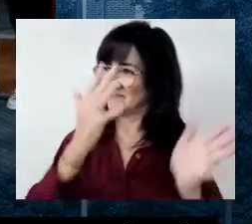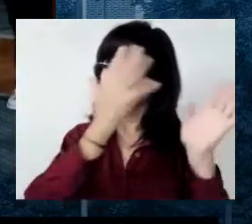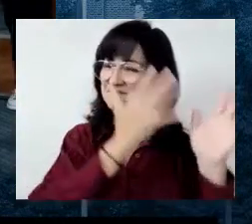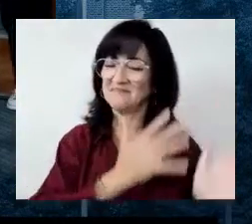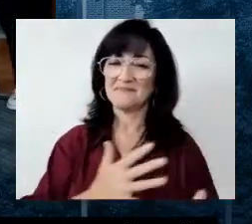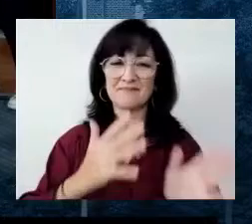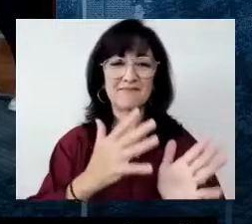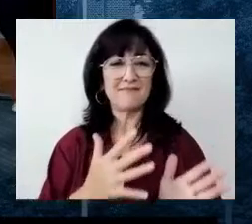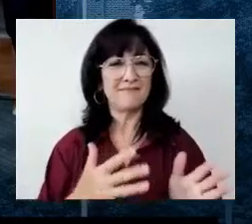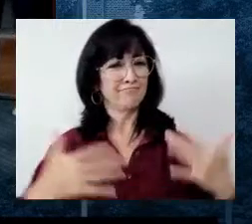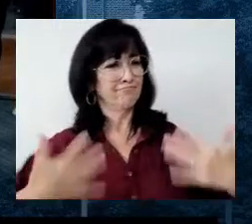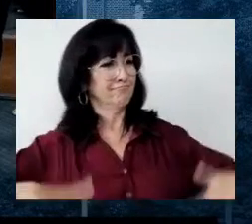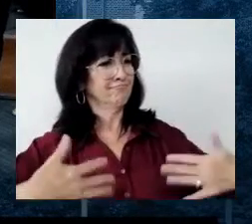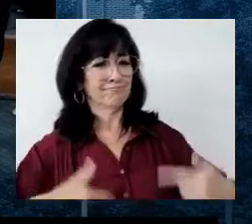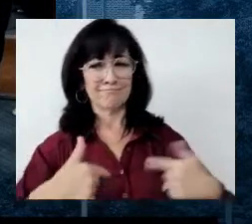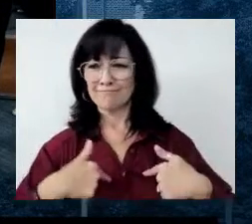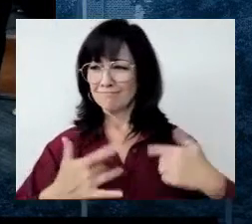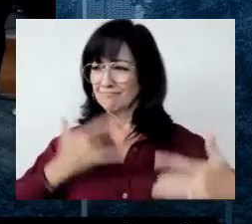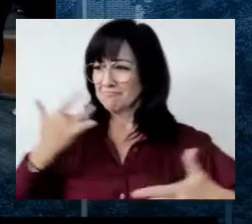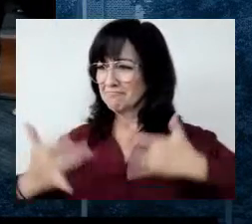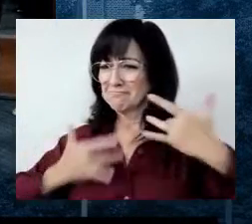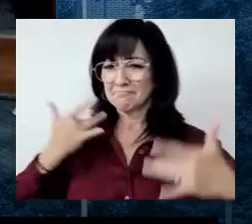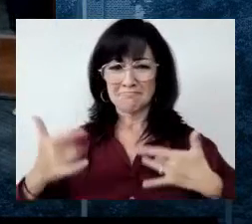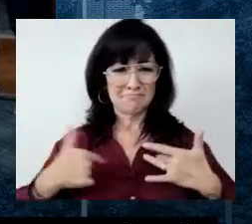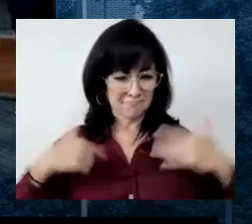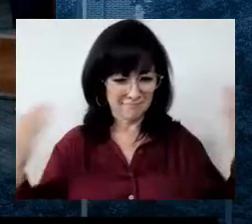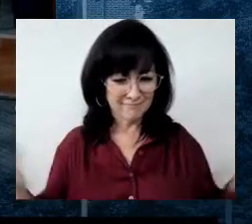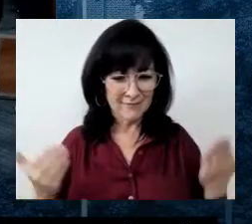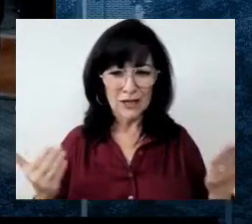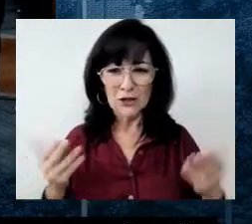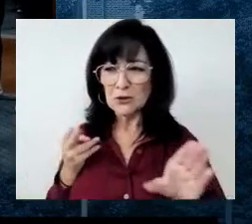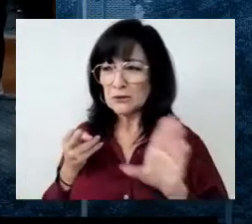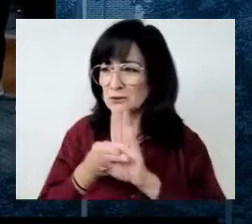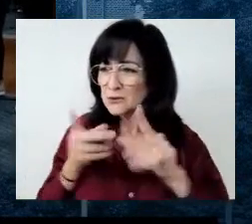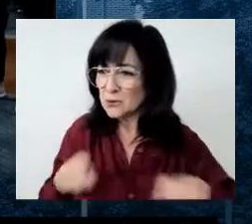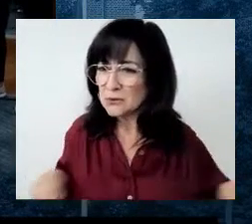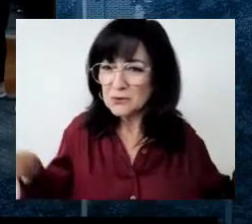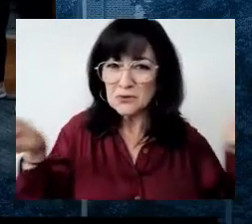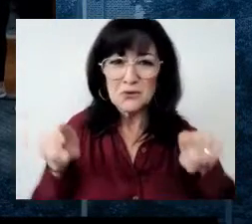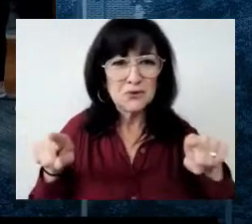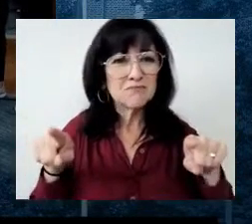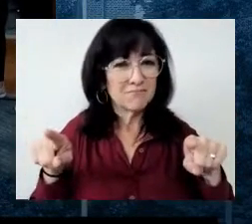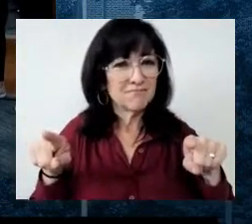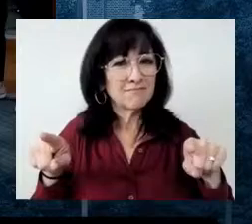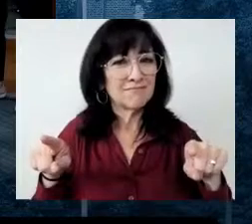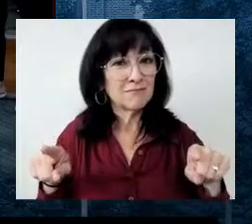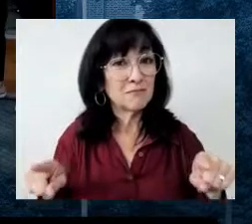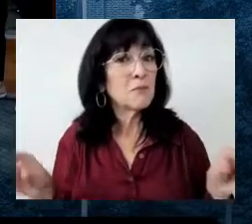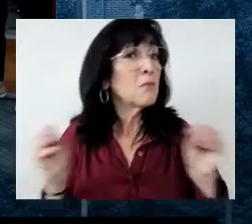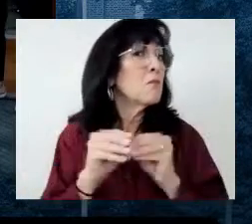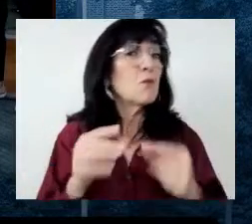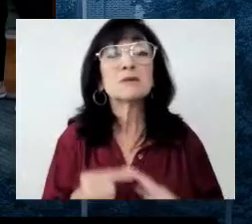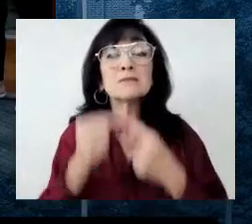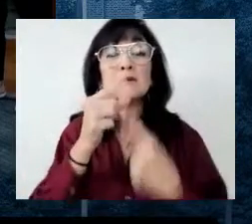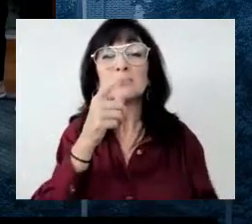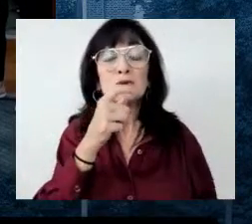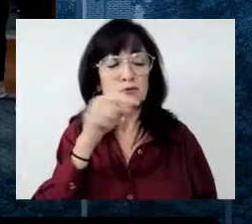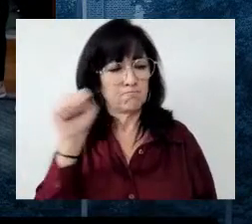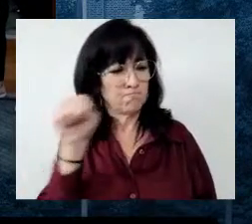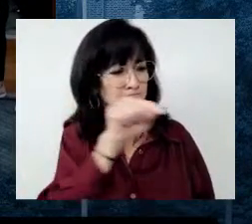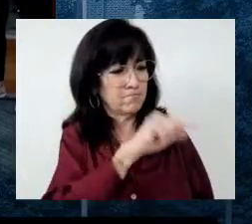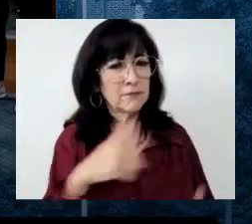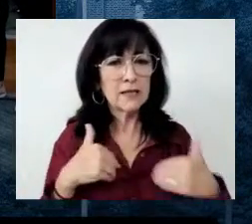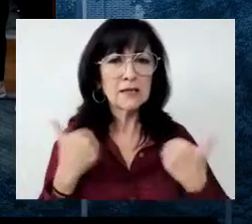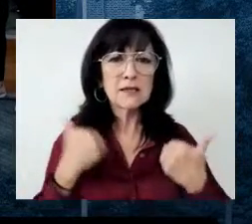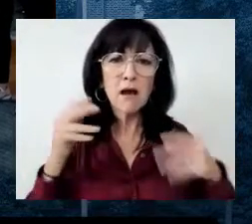am so excited to be here with all of you, particularly these young environmentalists. One